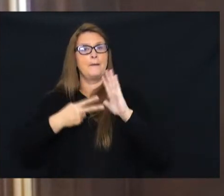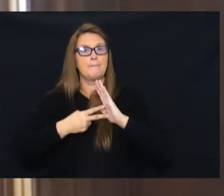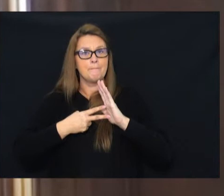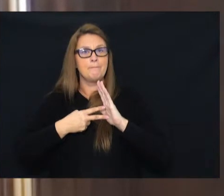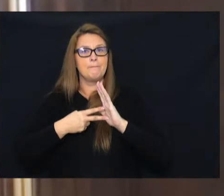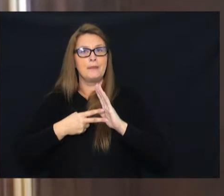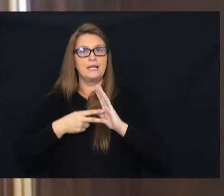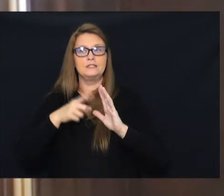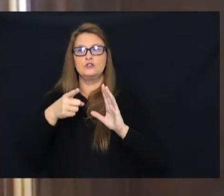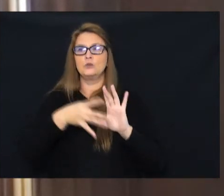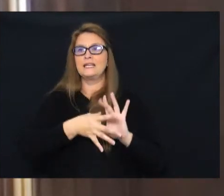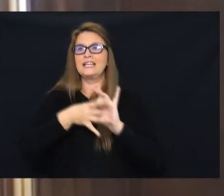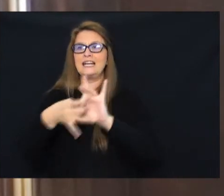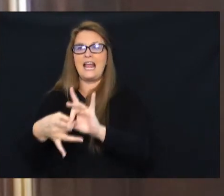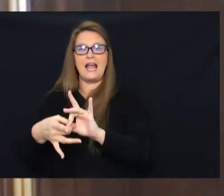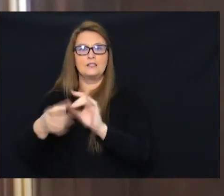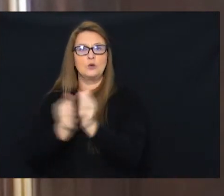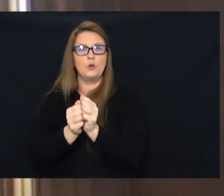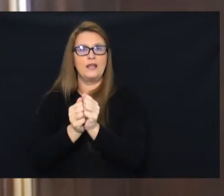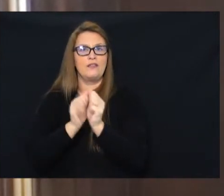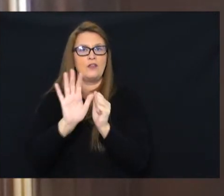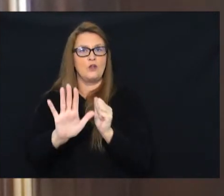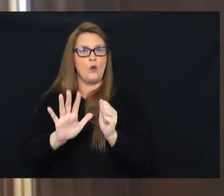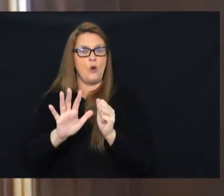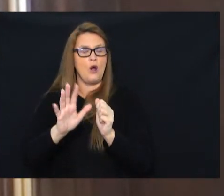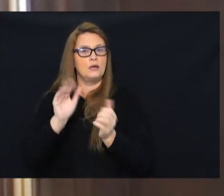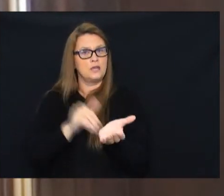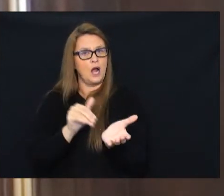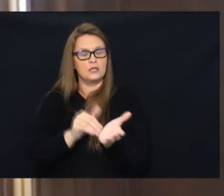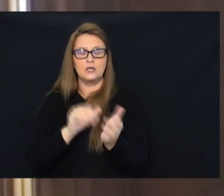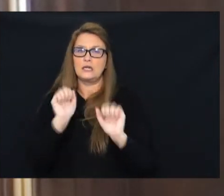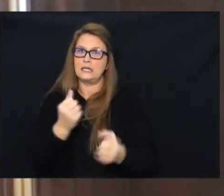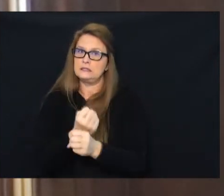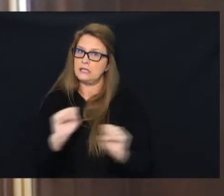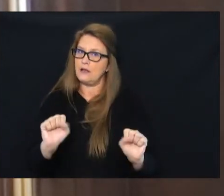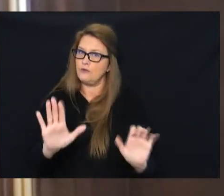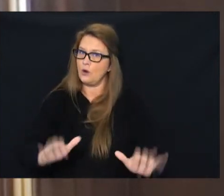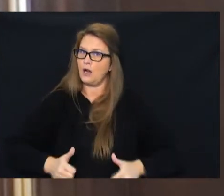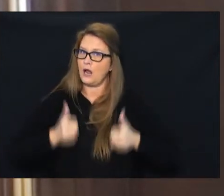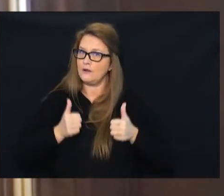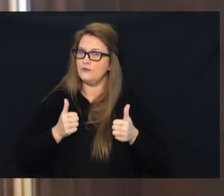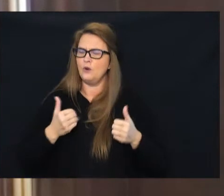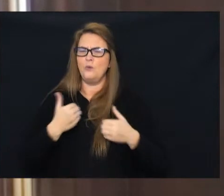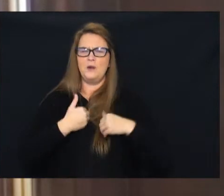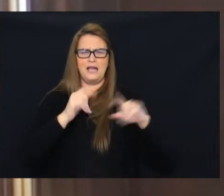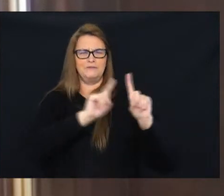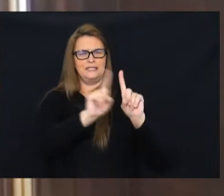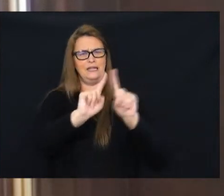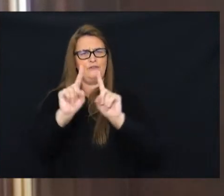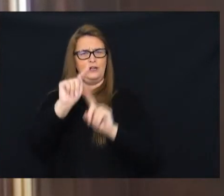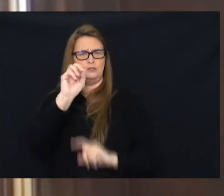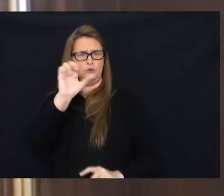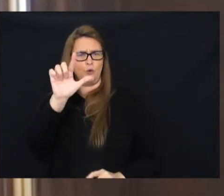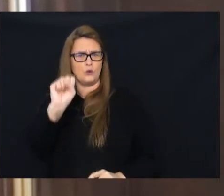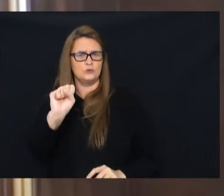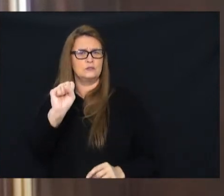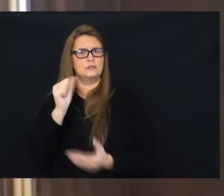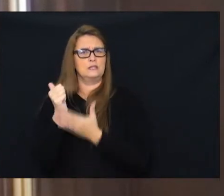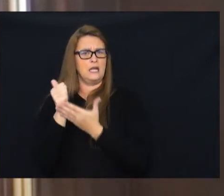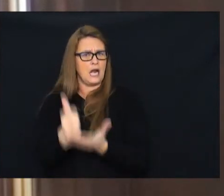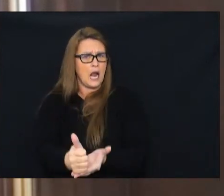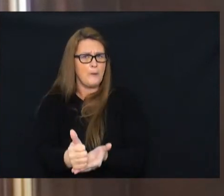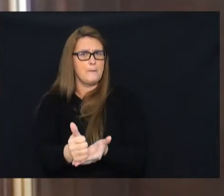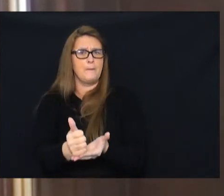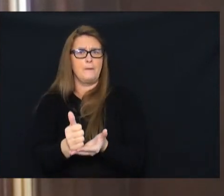your healthcare provider can be life-saving. And we do have a variety of tools that we can use